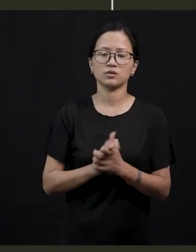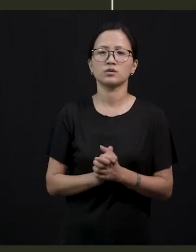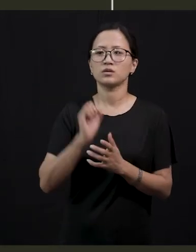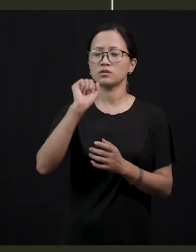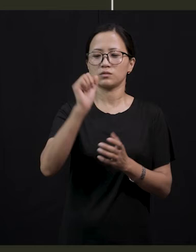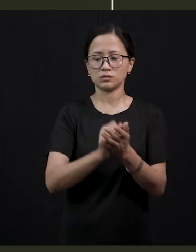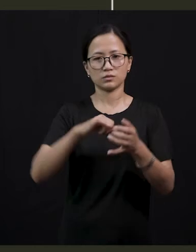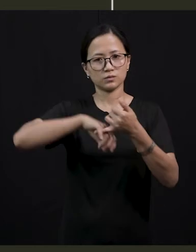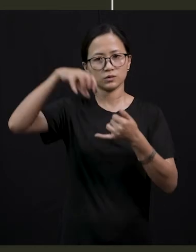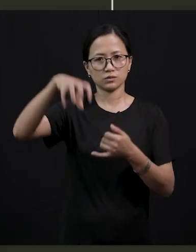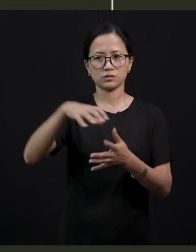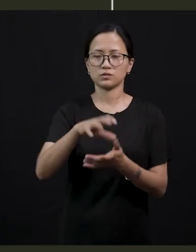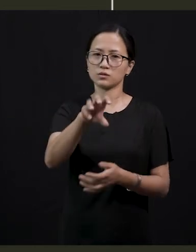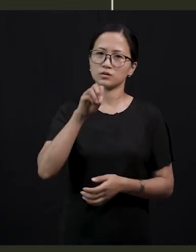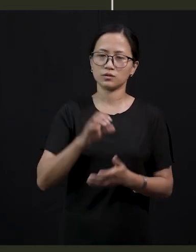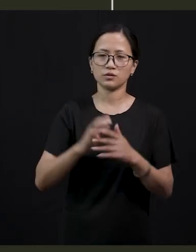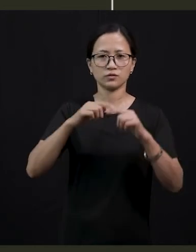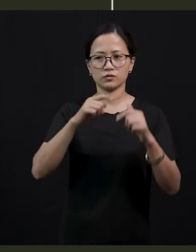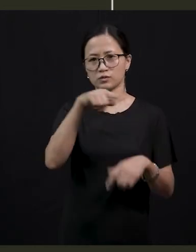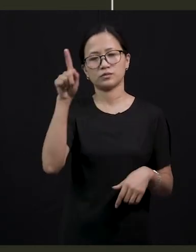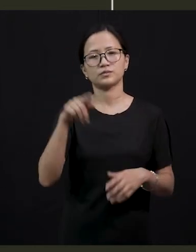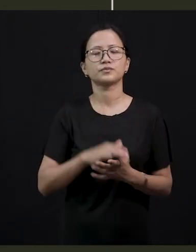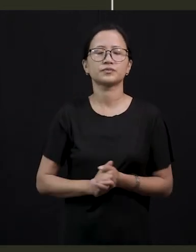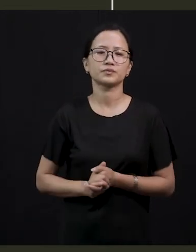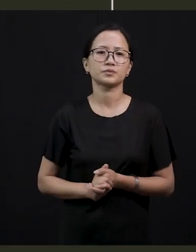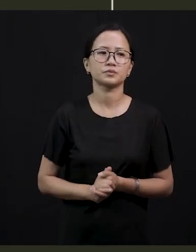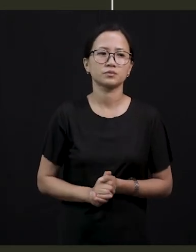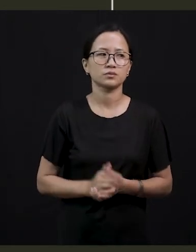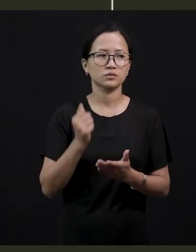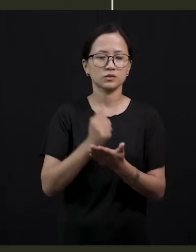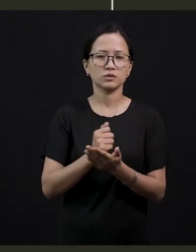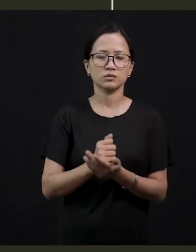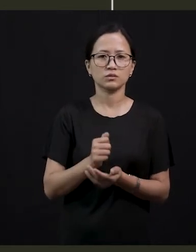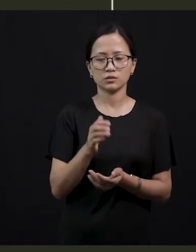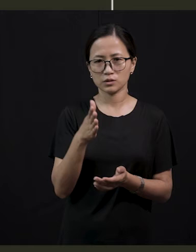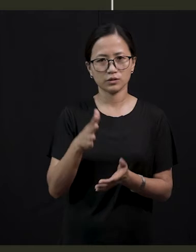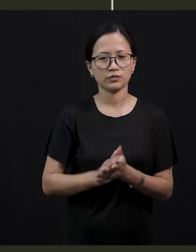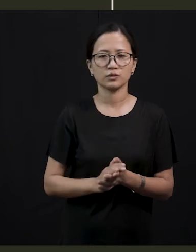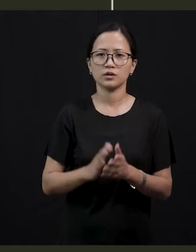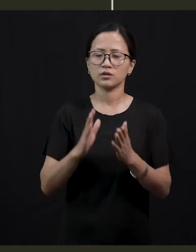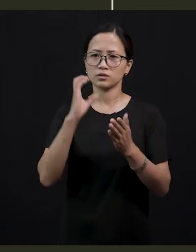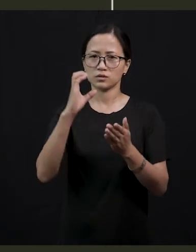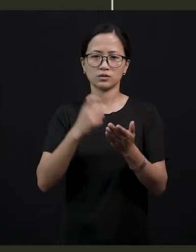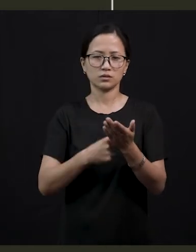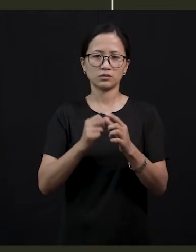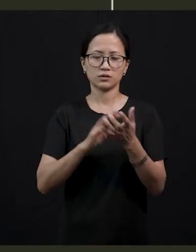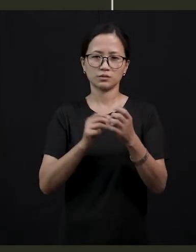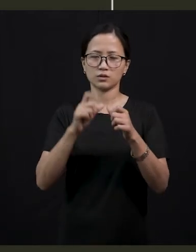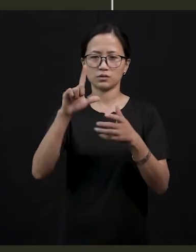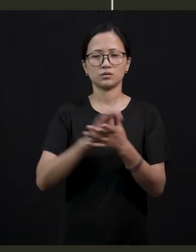your own state to get your voting rights. Then you should not have a criminal record.